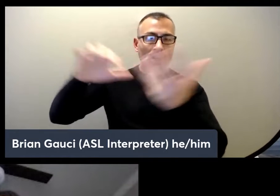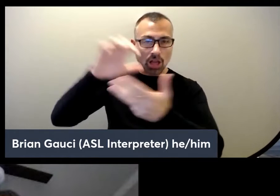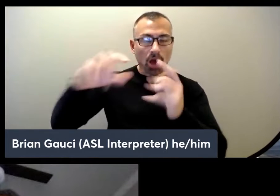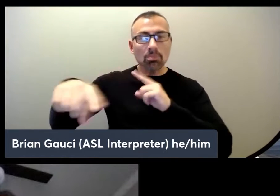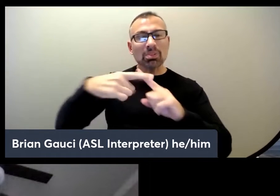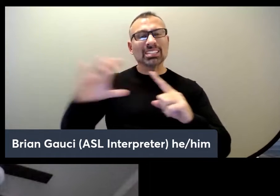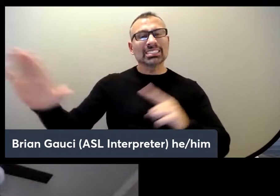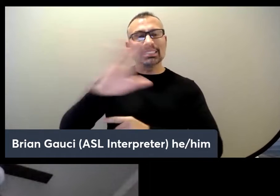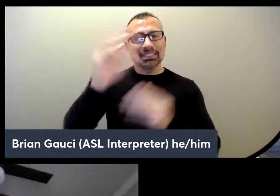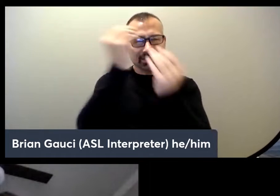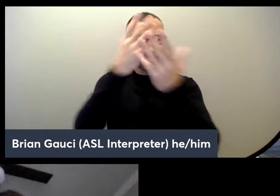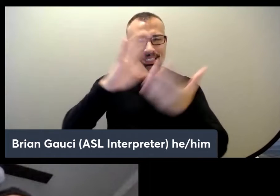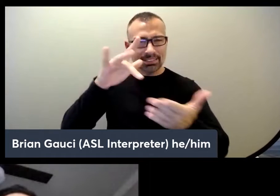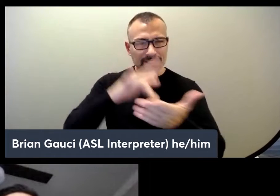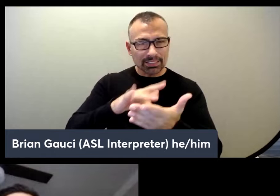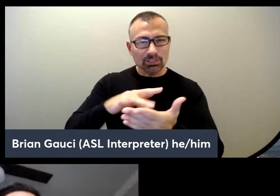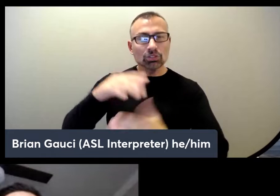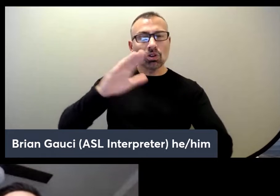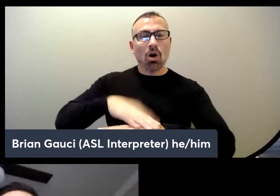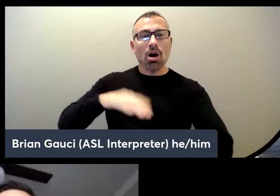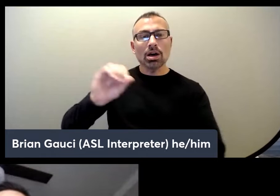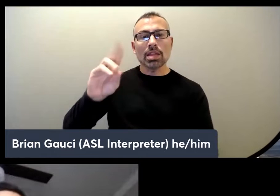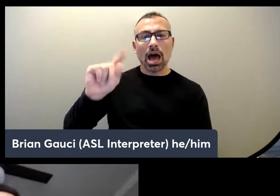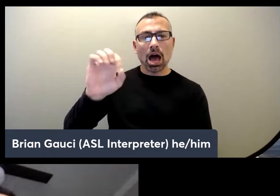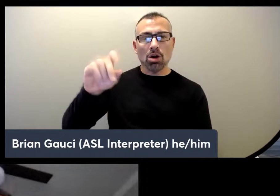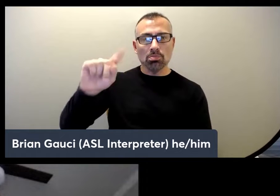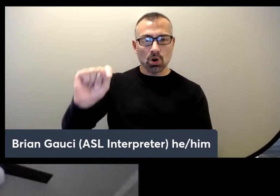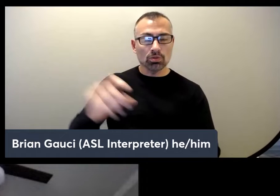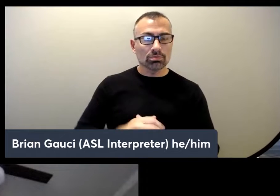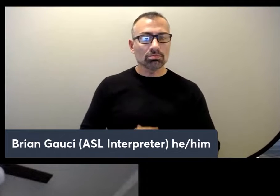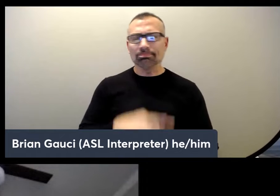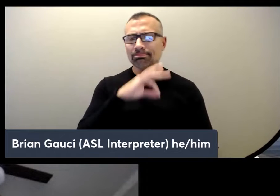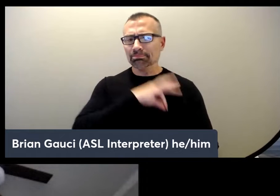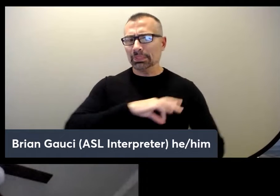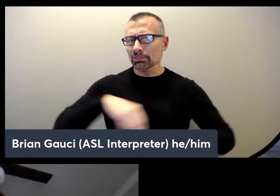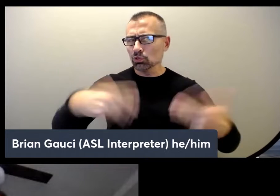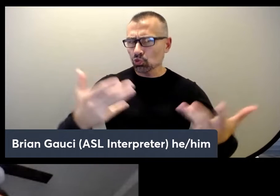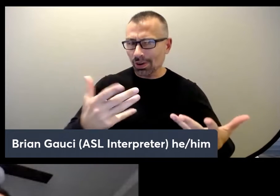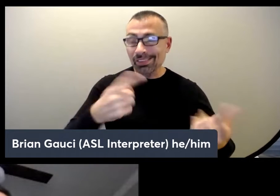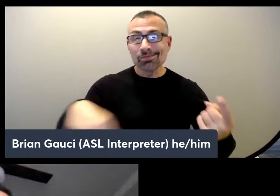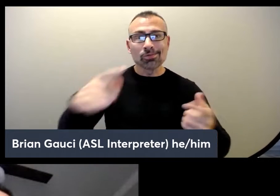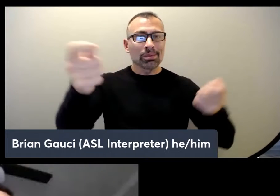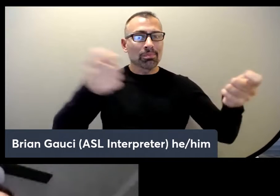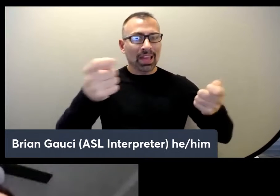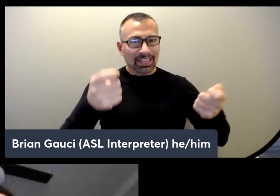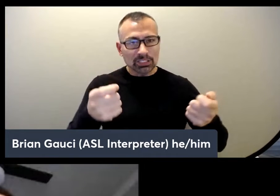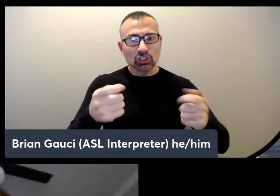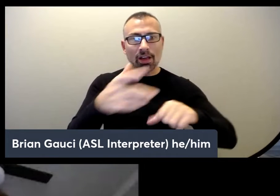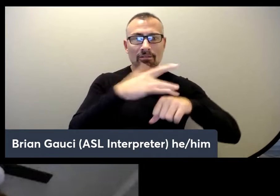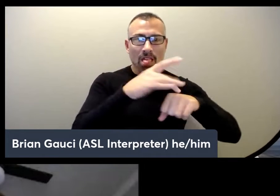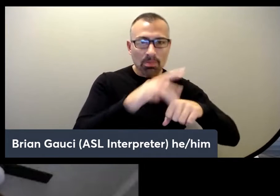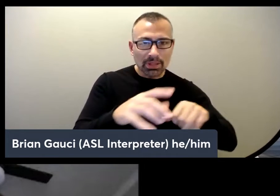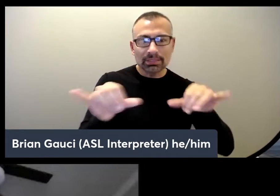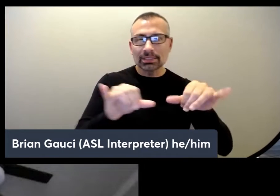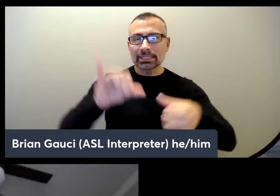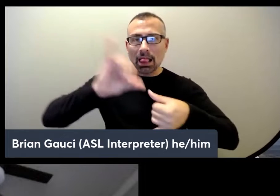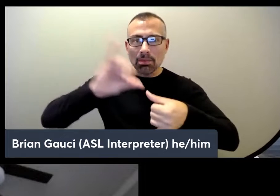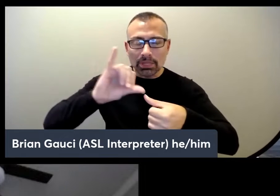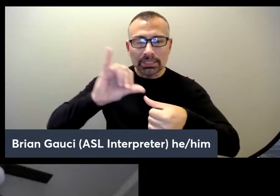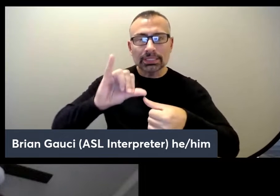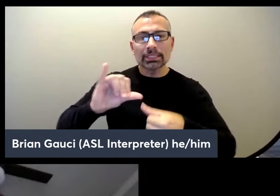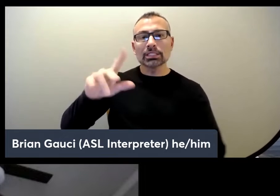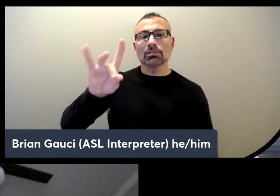core benefit of Amazon EKS is that we manage the availability and scalability of the Kubernetes control